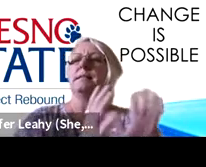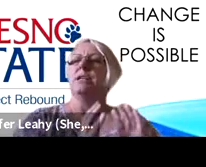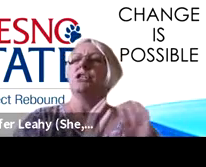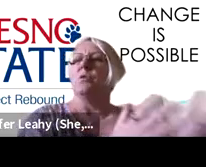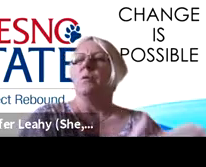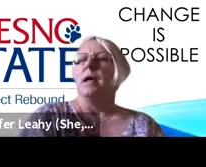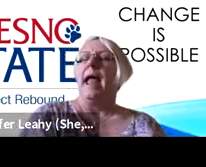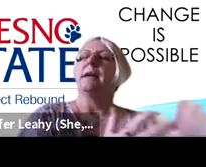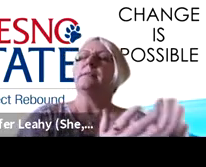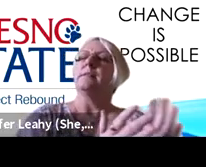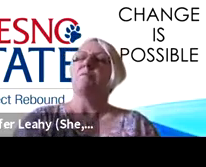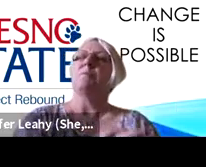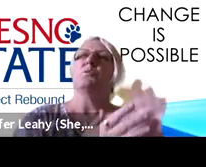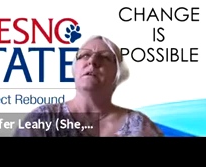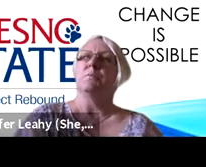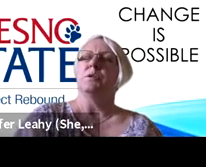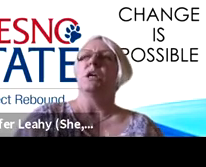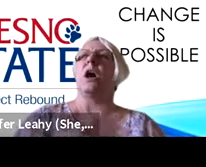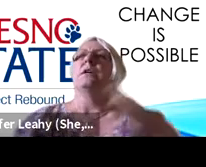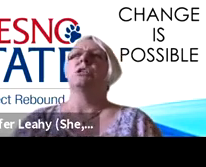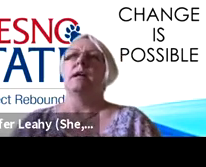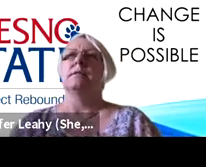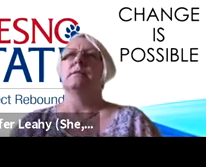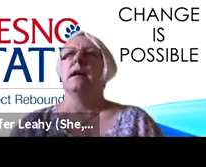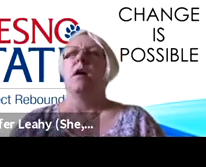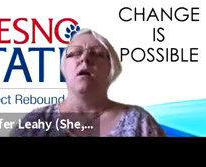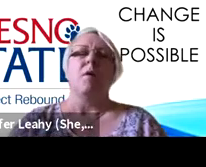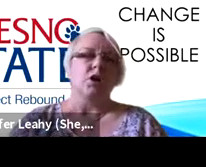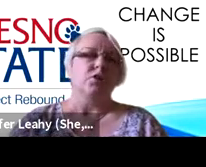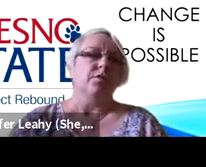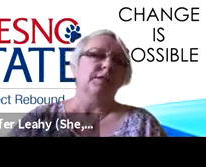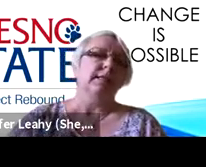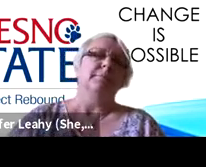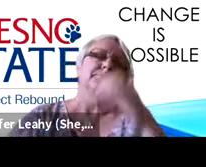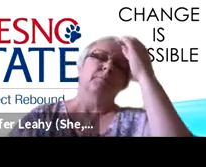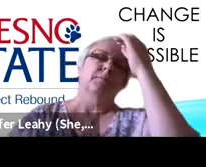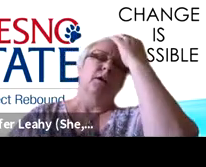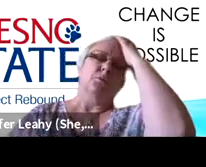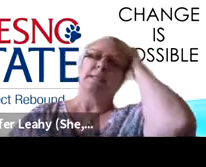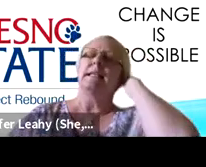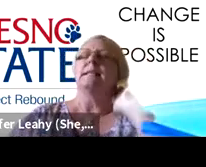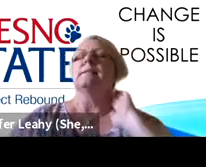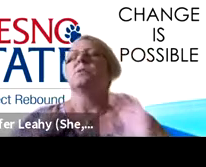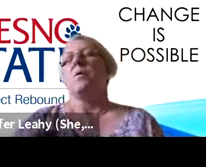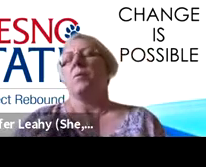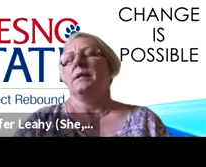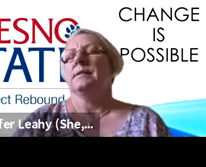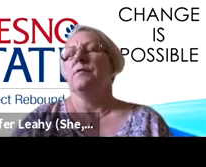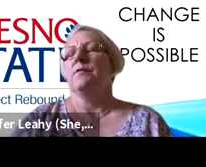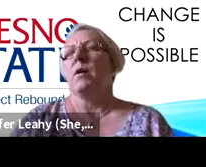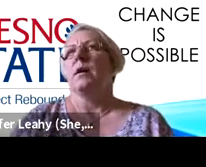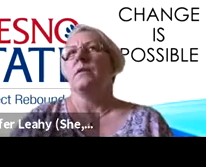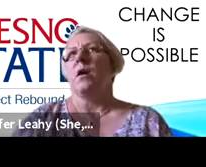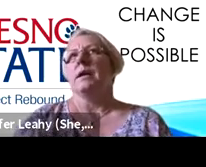that intentional handoff between the community college and our university. The reason that this is so